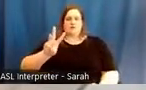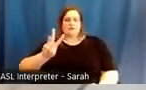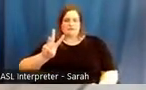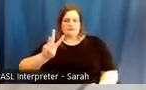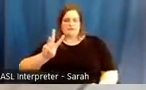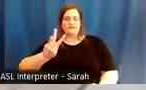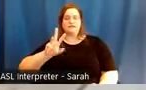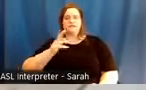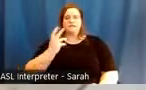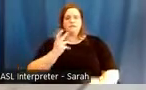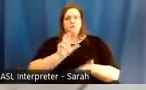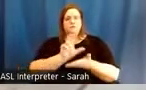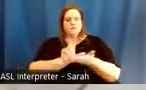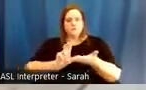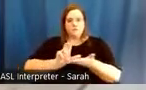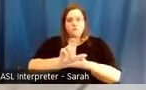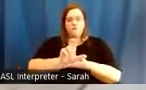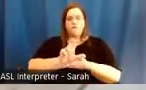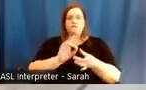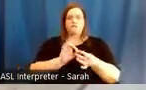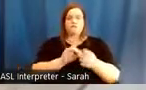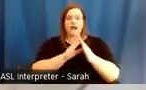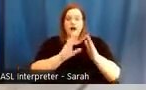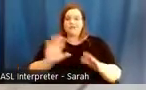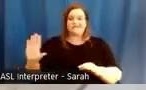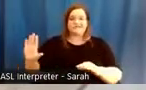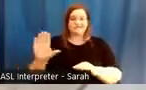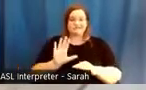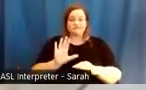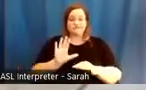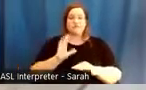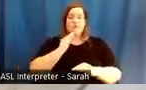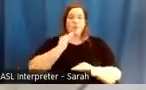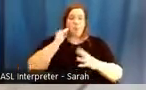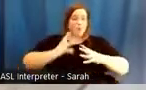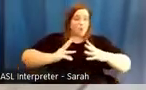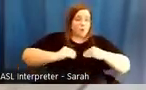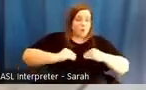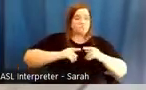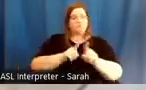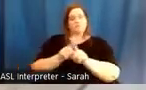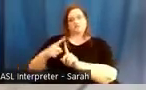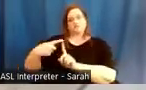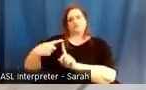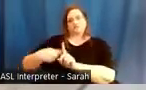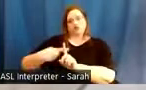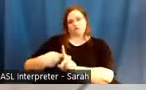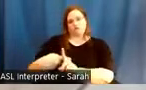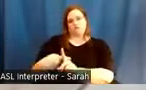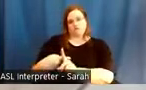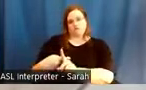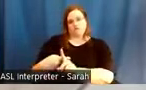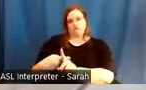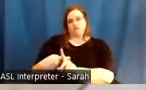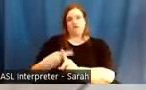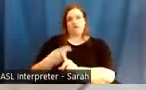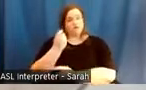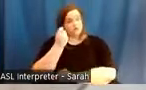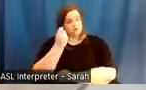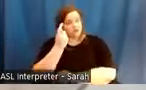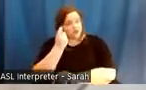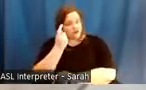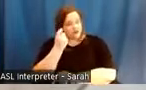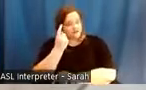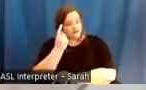incredible investments in housing across the state, both for home ownership and for rentals. Provided that those